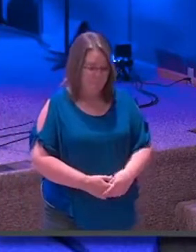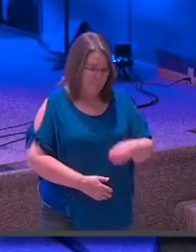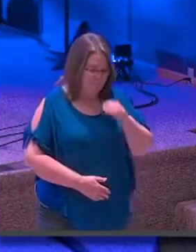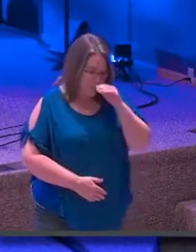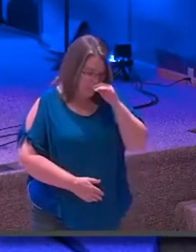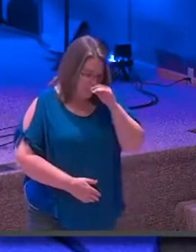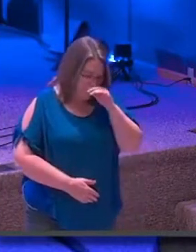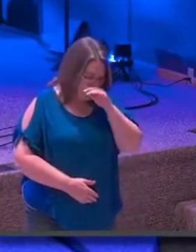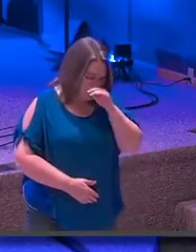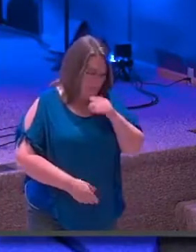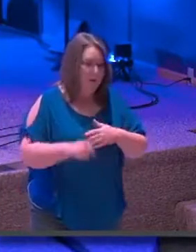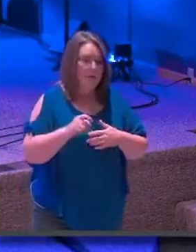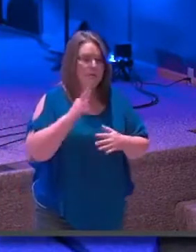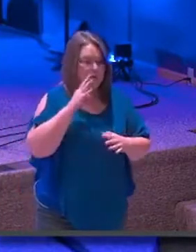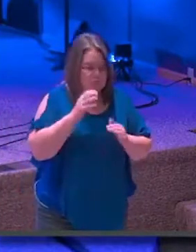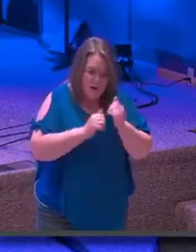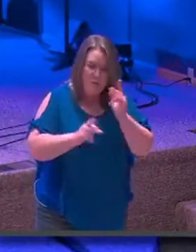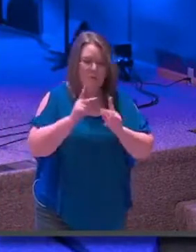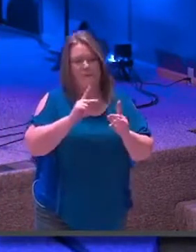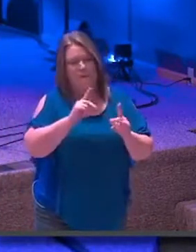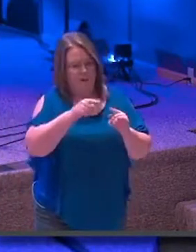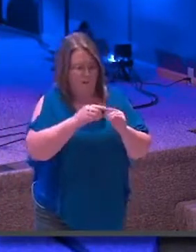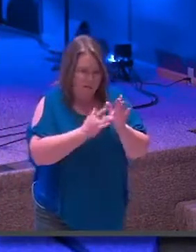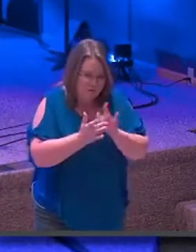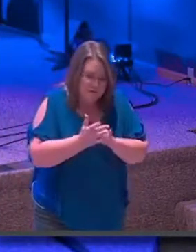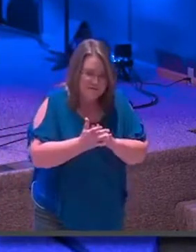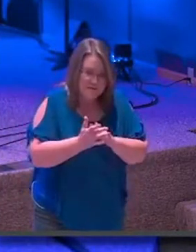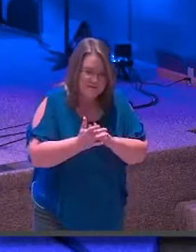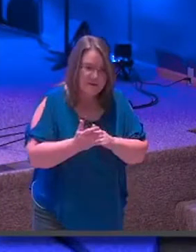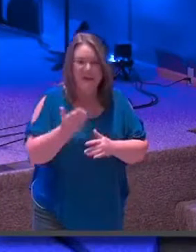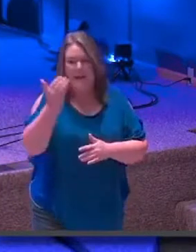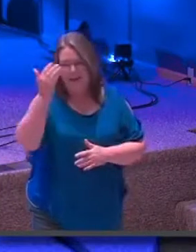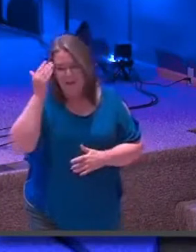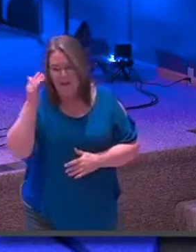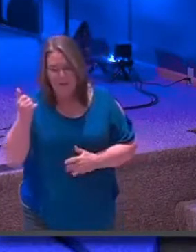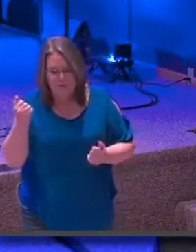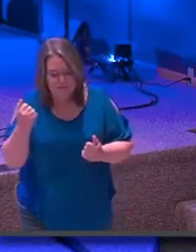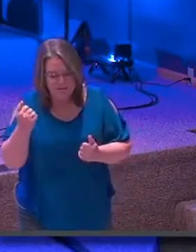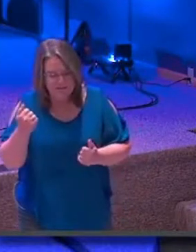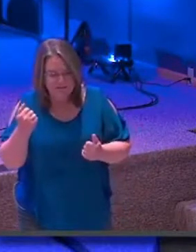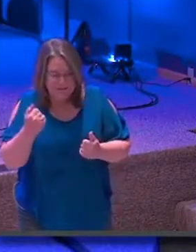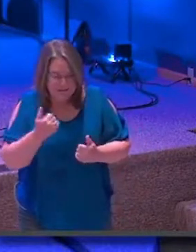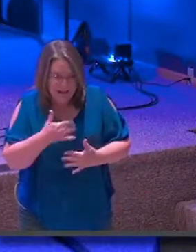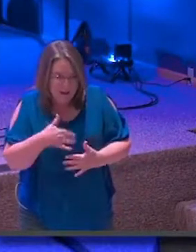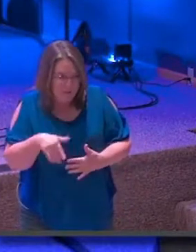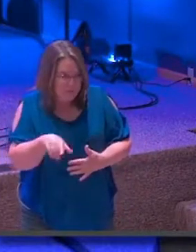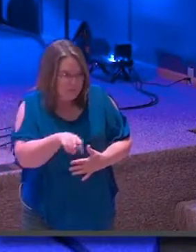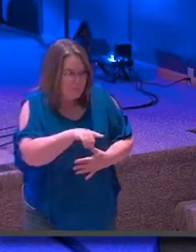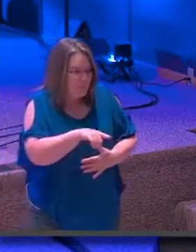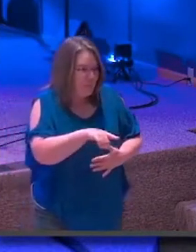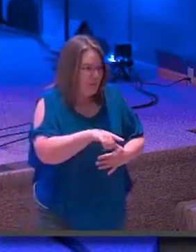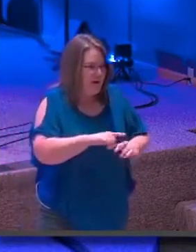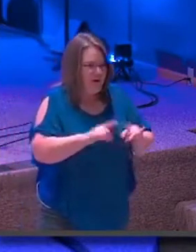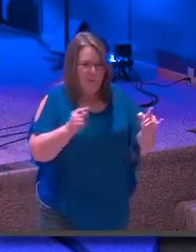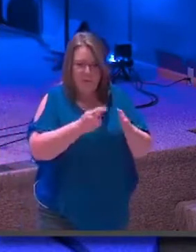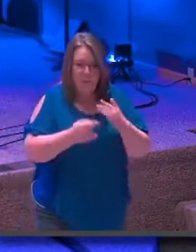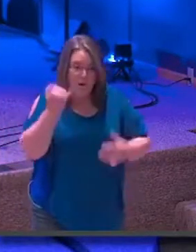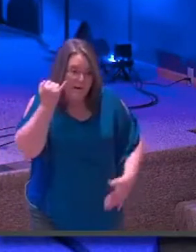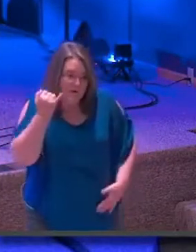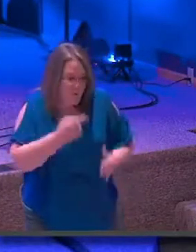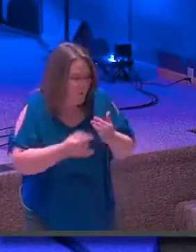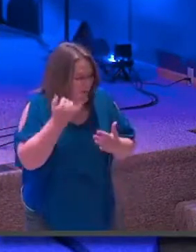You need to talk to people about Jesus. And I know that scares you. But what if, right? The what if